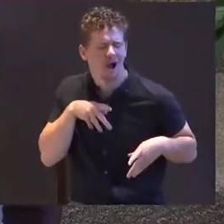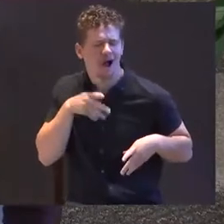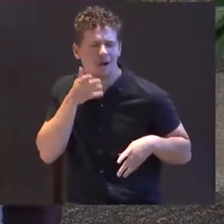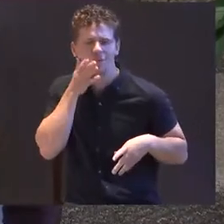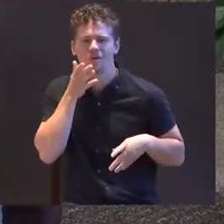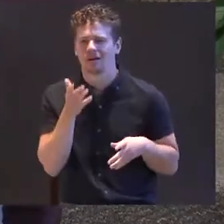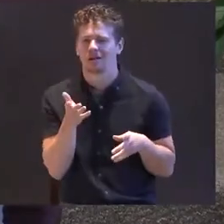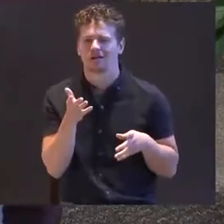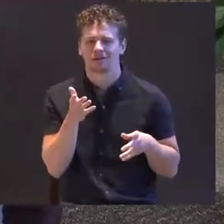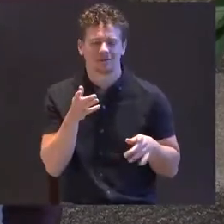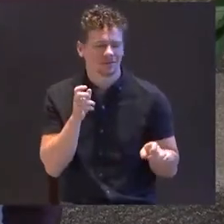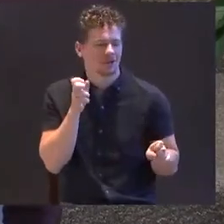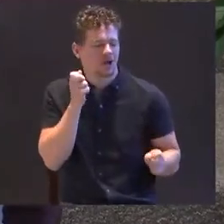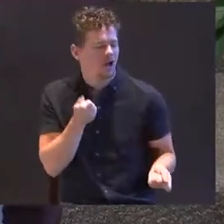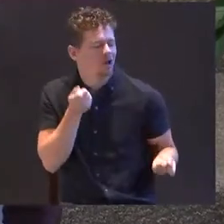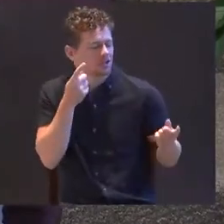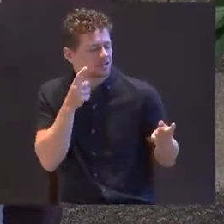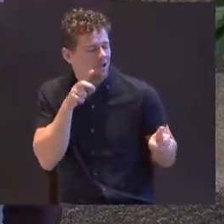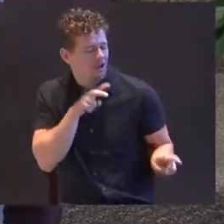and